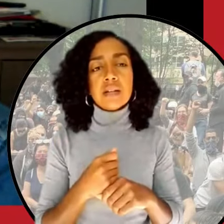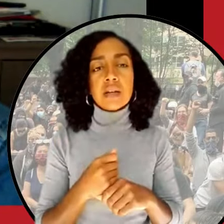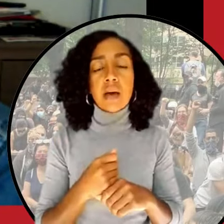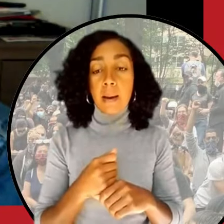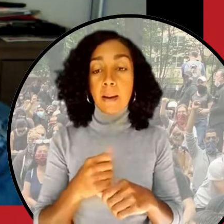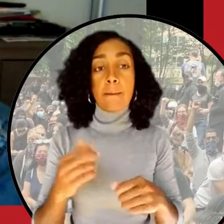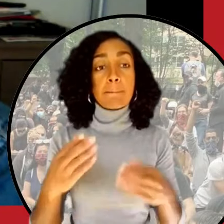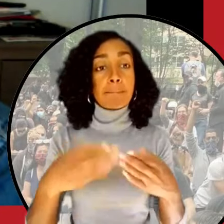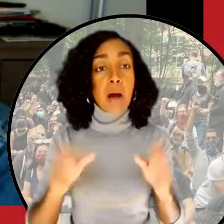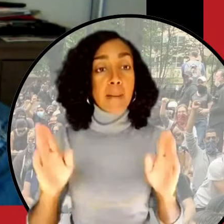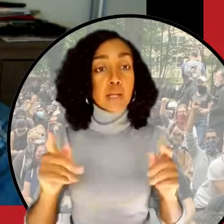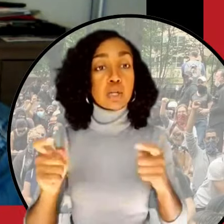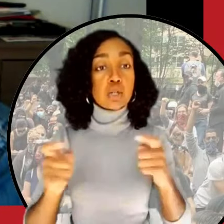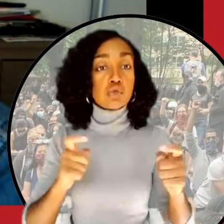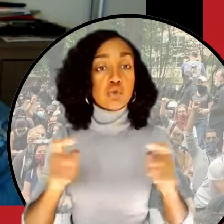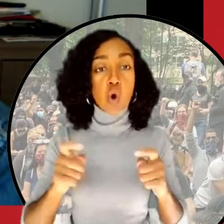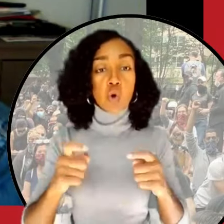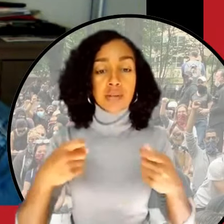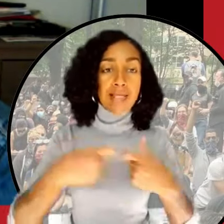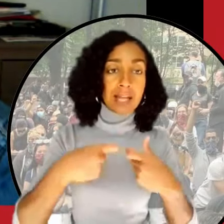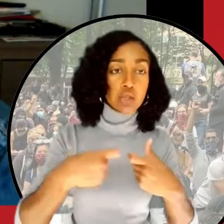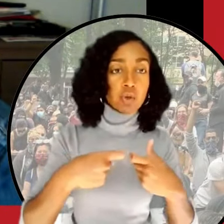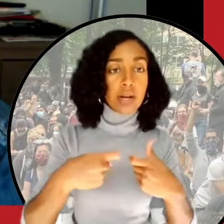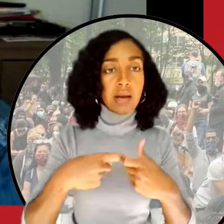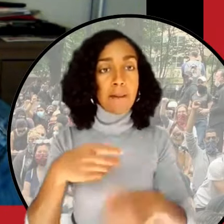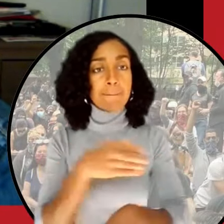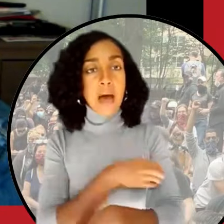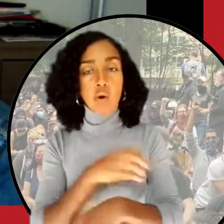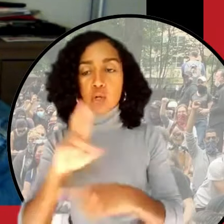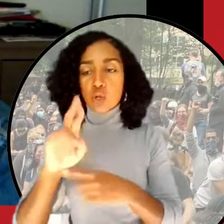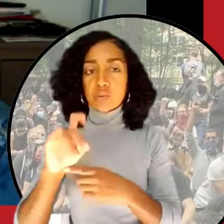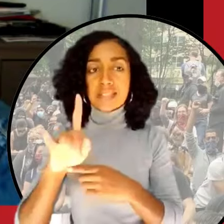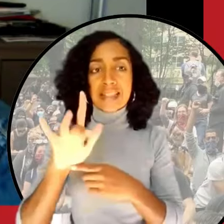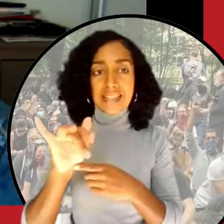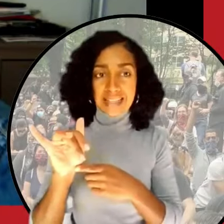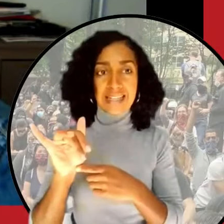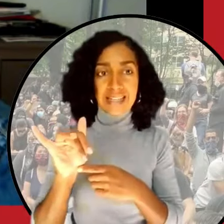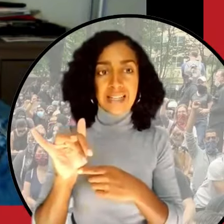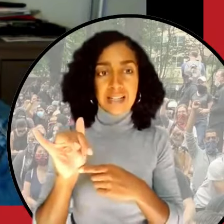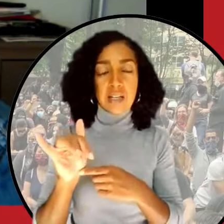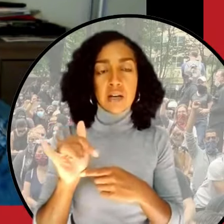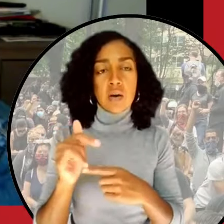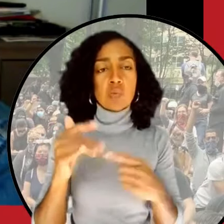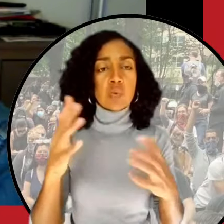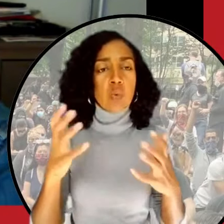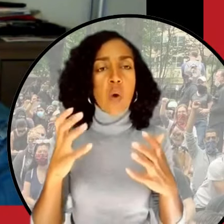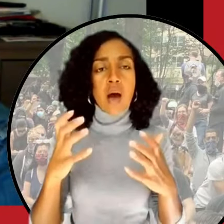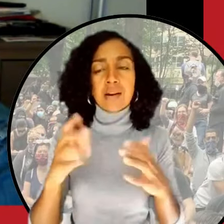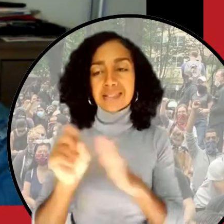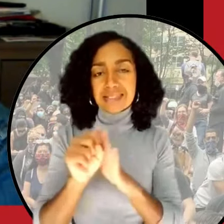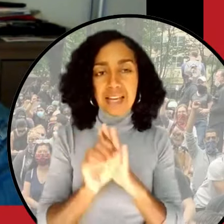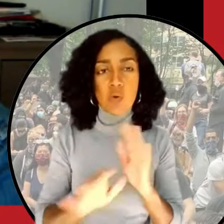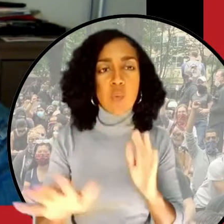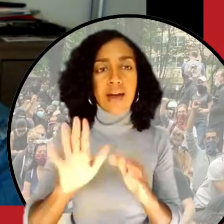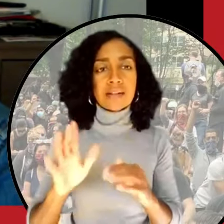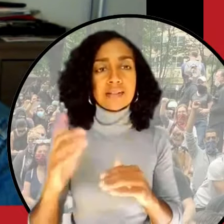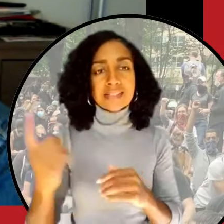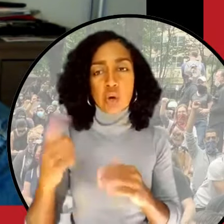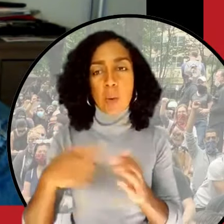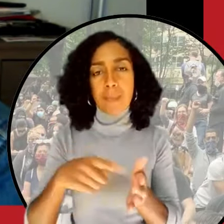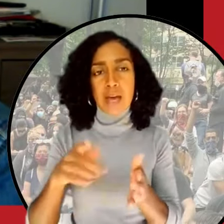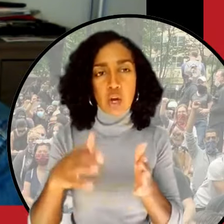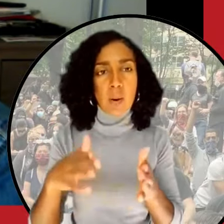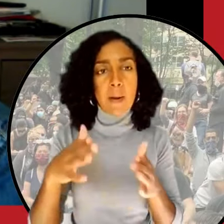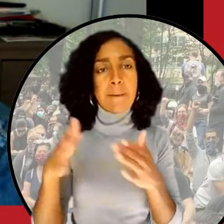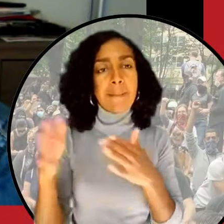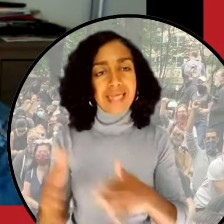utilities, trying to get a statewide single payer plan. But as it relates to national, you know, nationally,